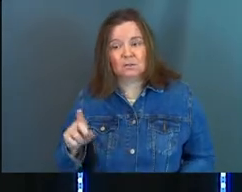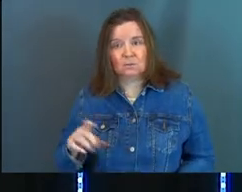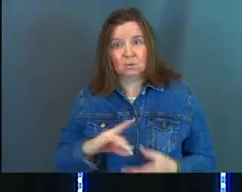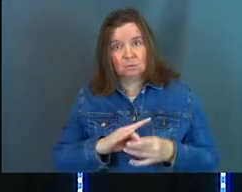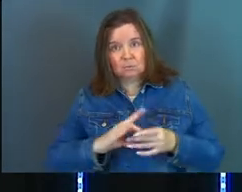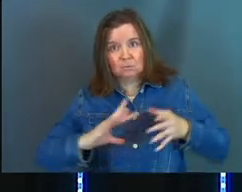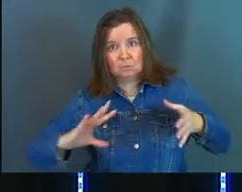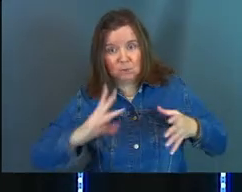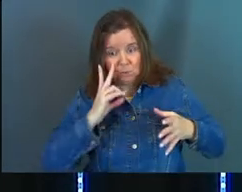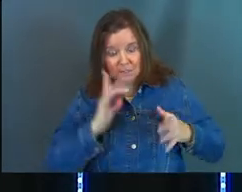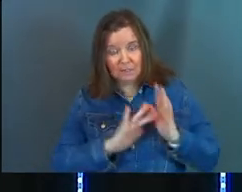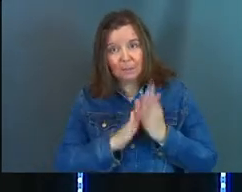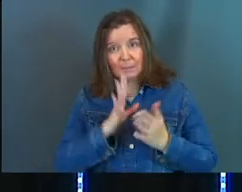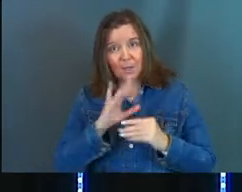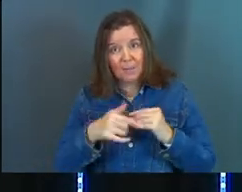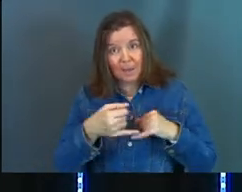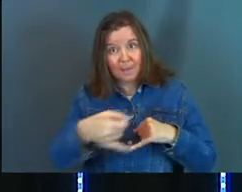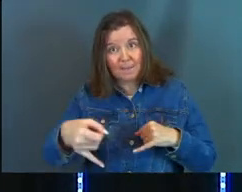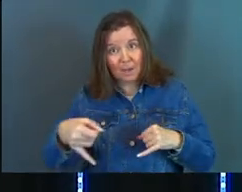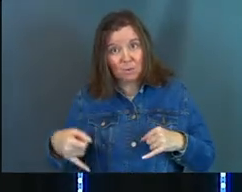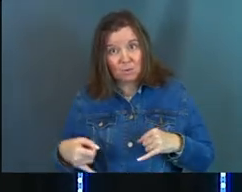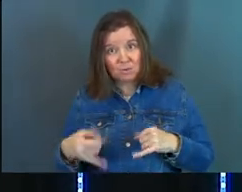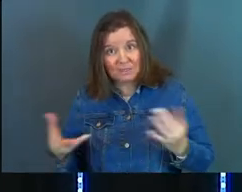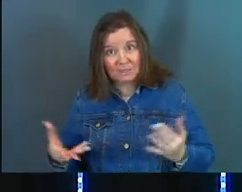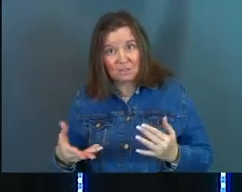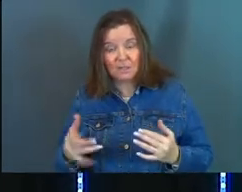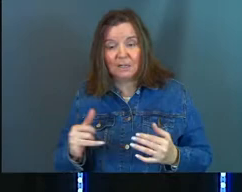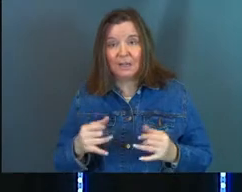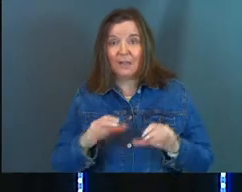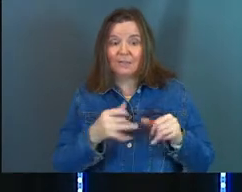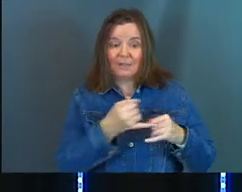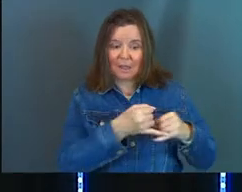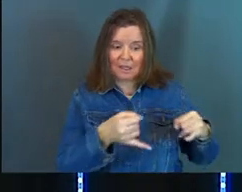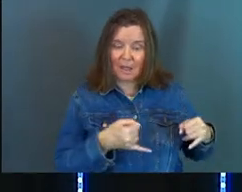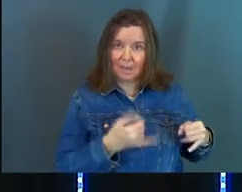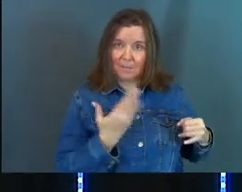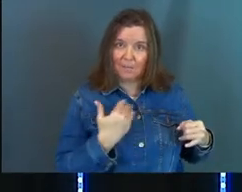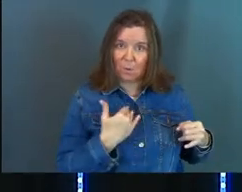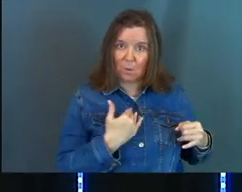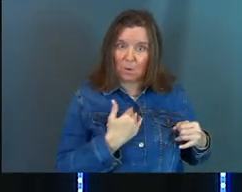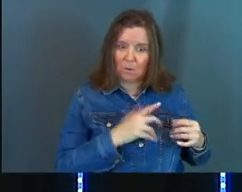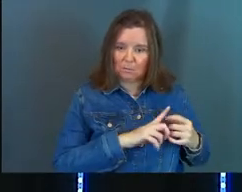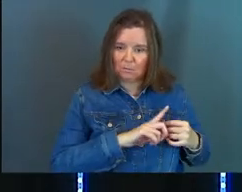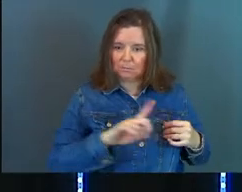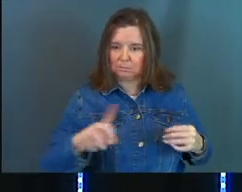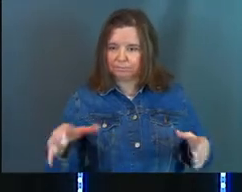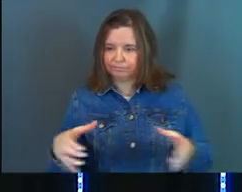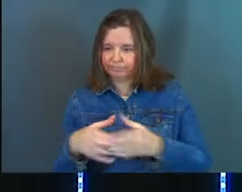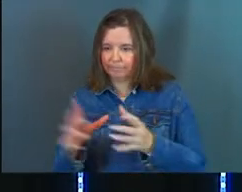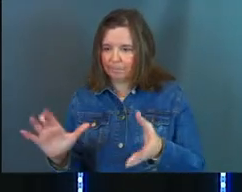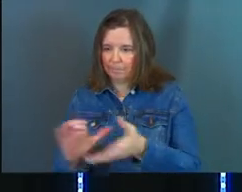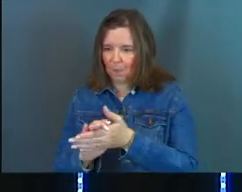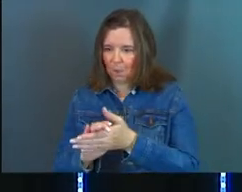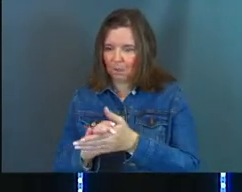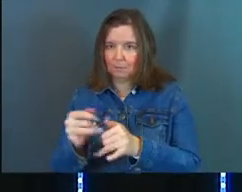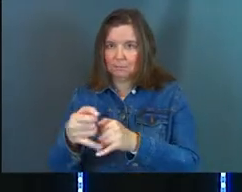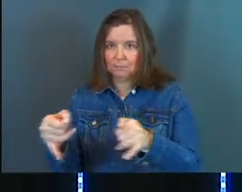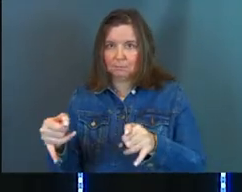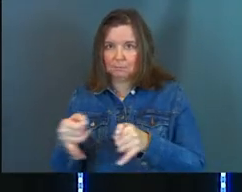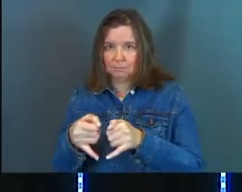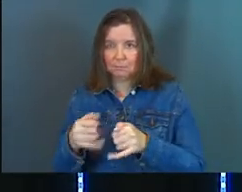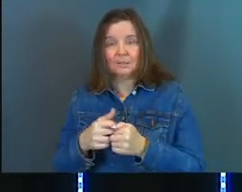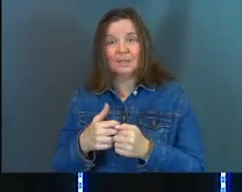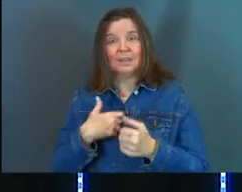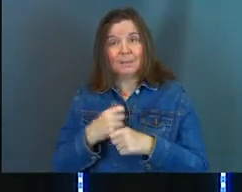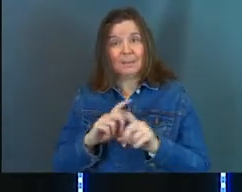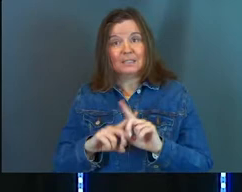Do you see the Bible talking about boundaries here? It's like the lines, they make a difference. And you have to know, and you have